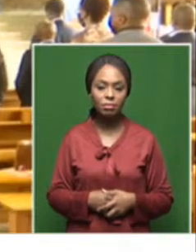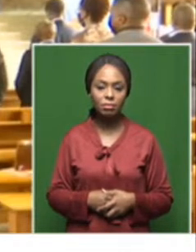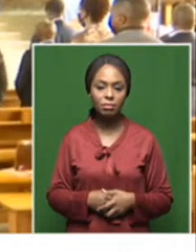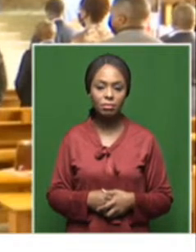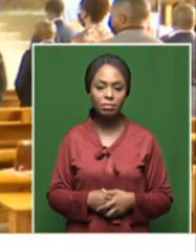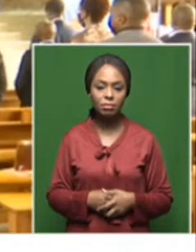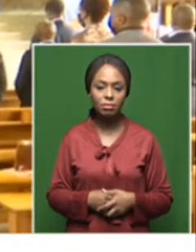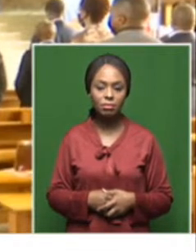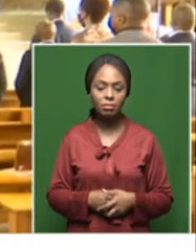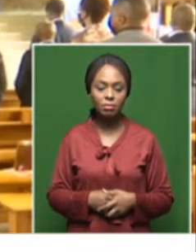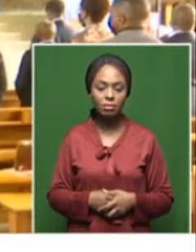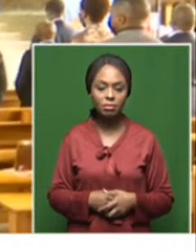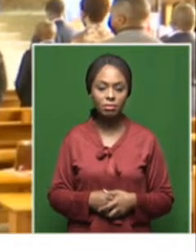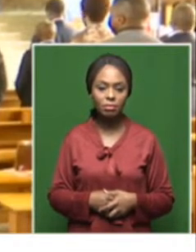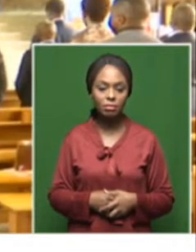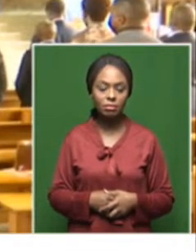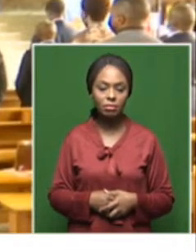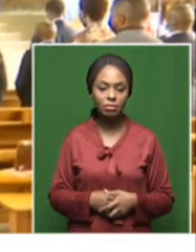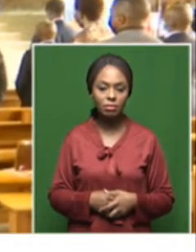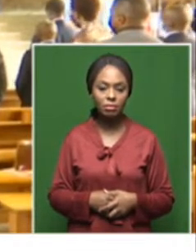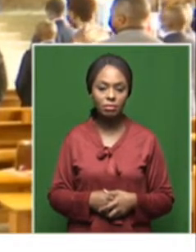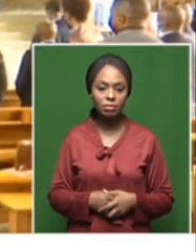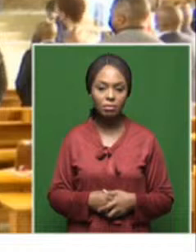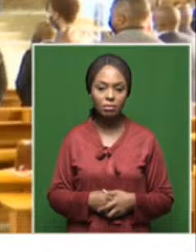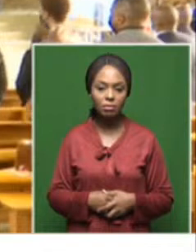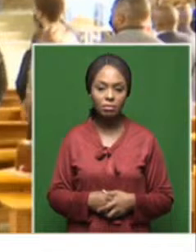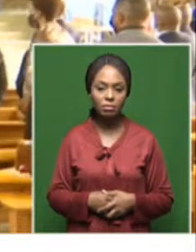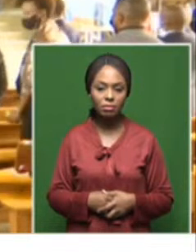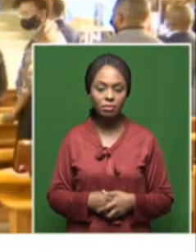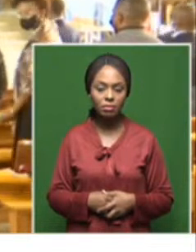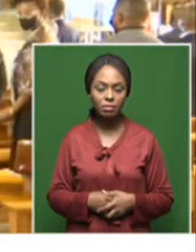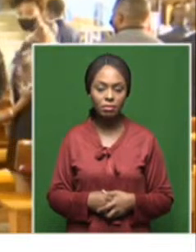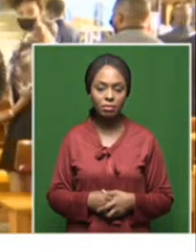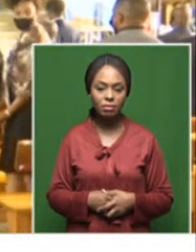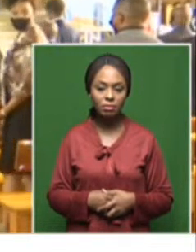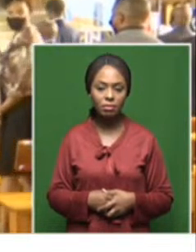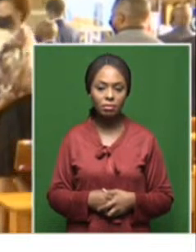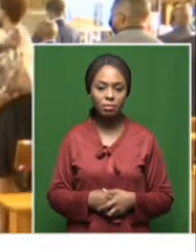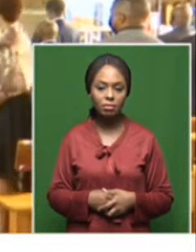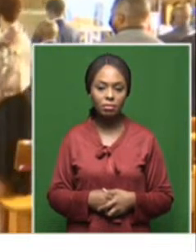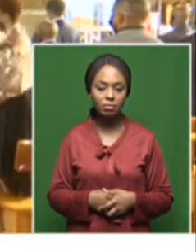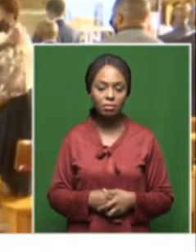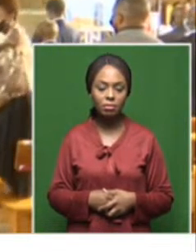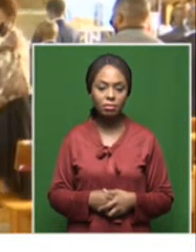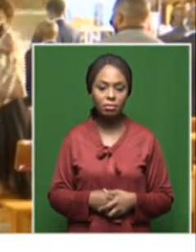my ways, what I've done and what I fail to do.